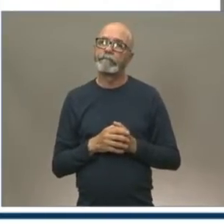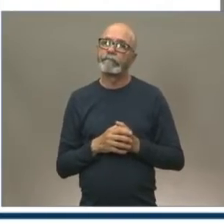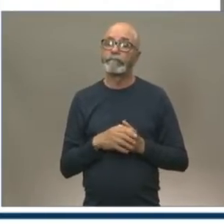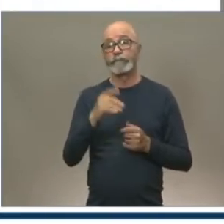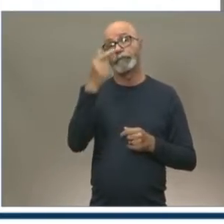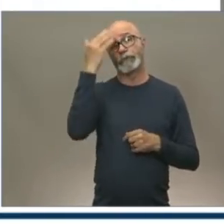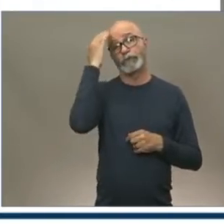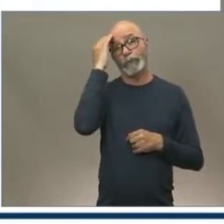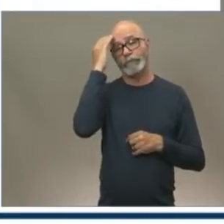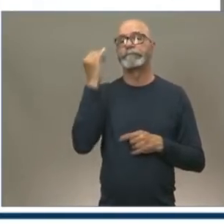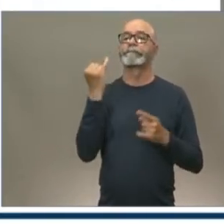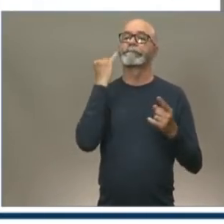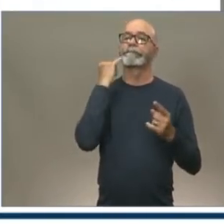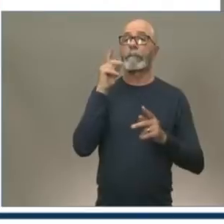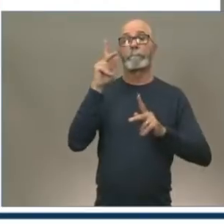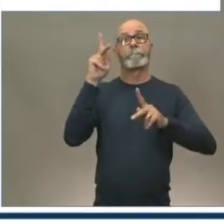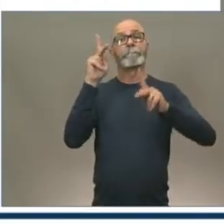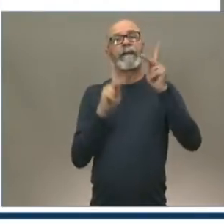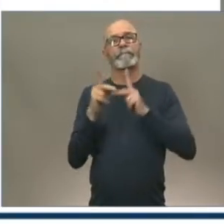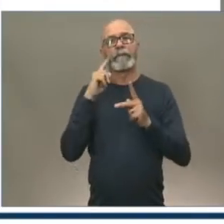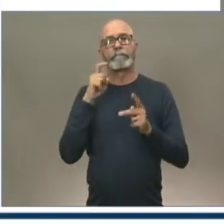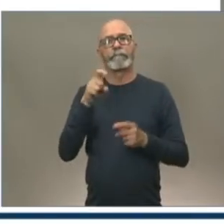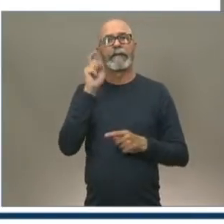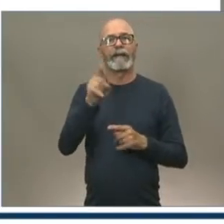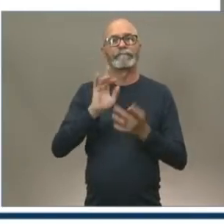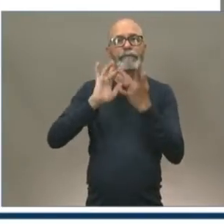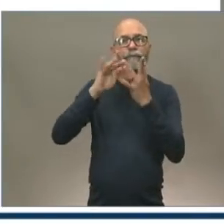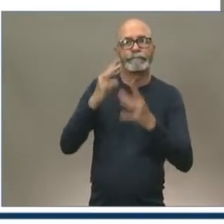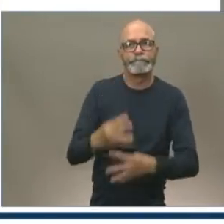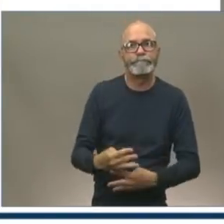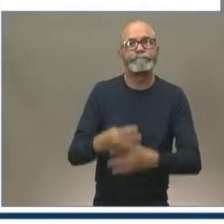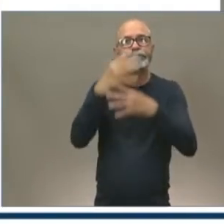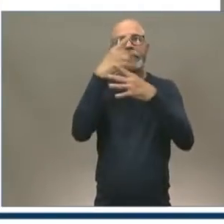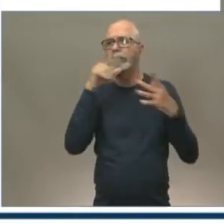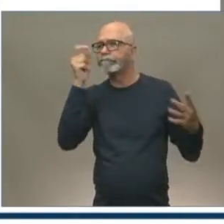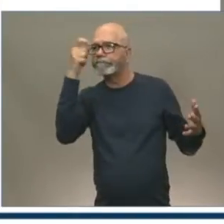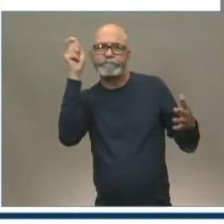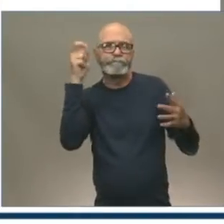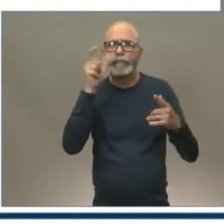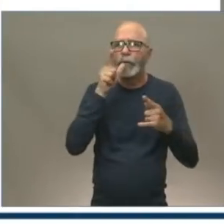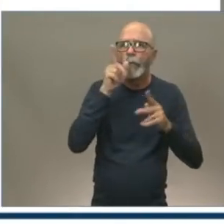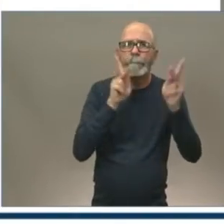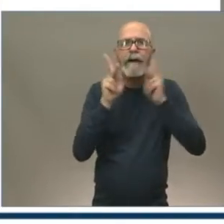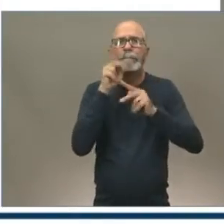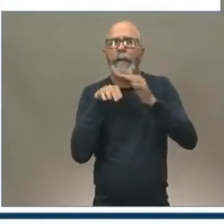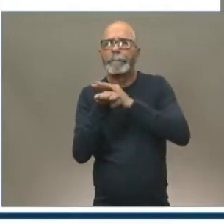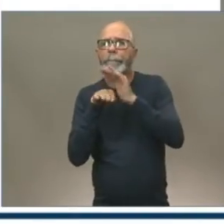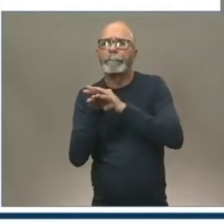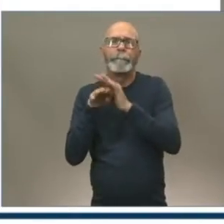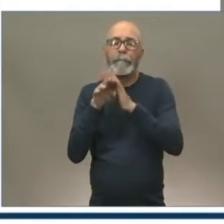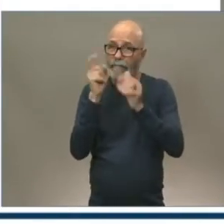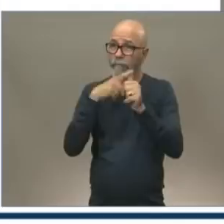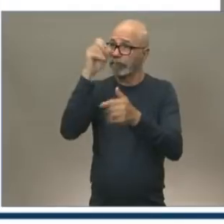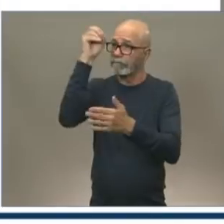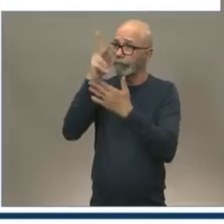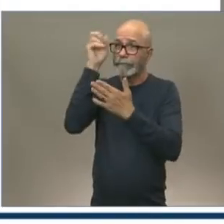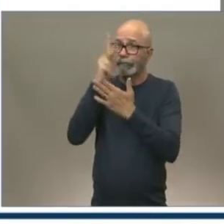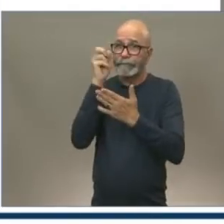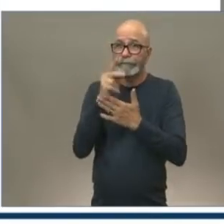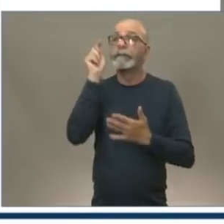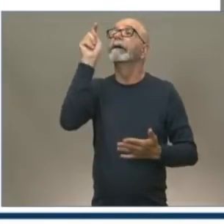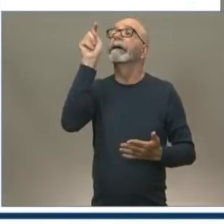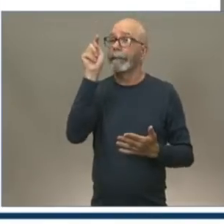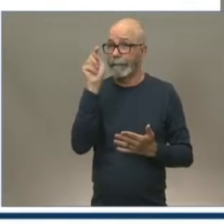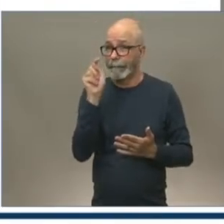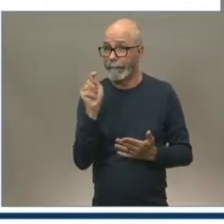so people will have to go through and fill in the digital check-in, and they'll have to have an approval that they can show when they arrive